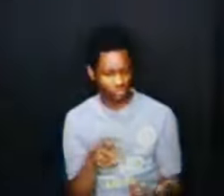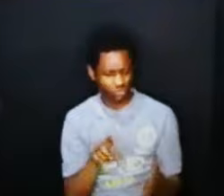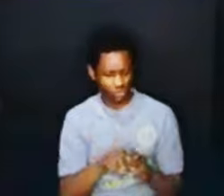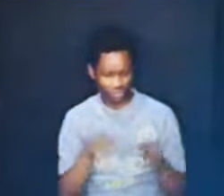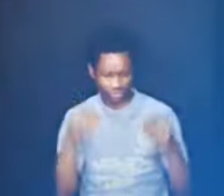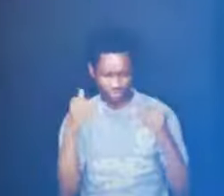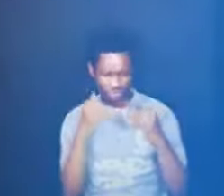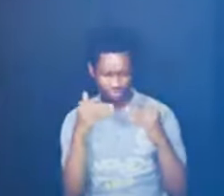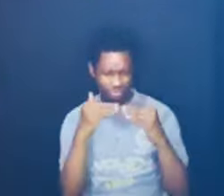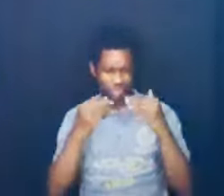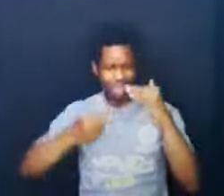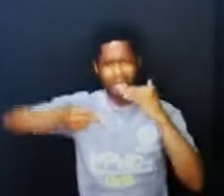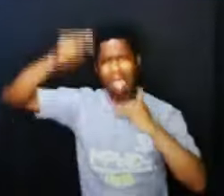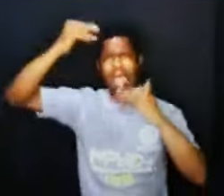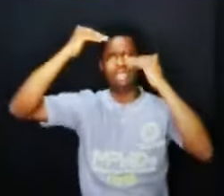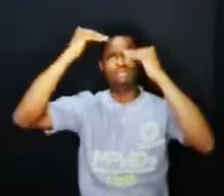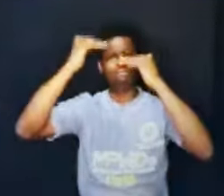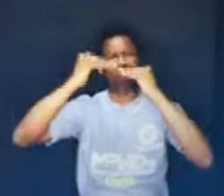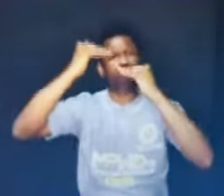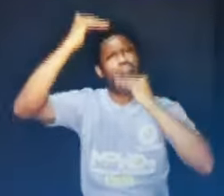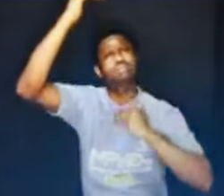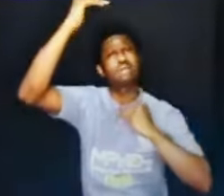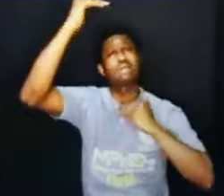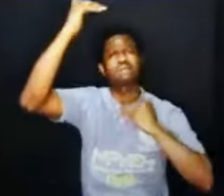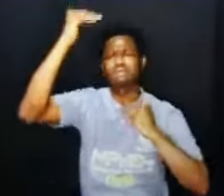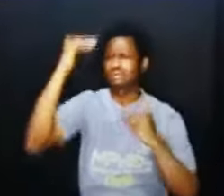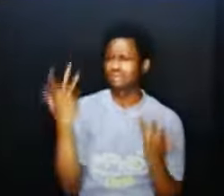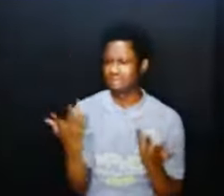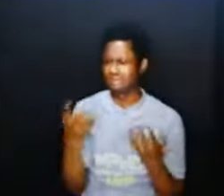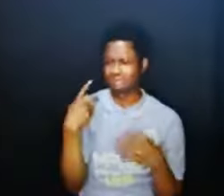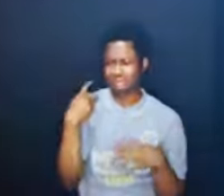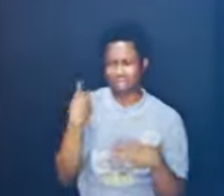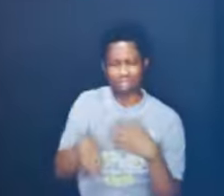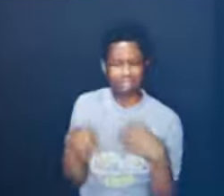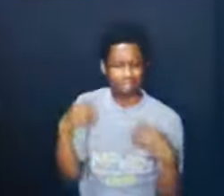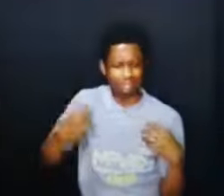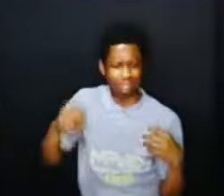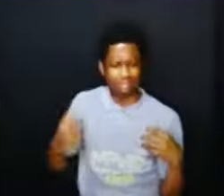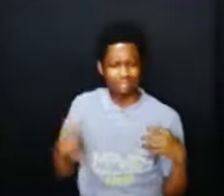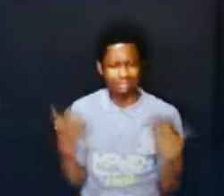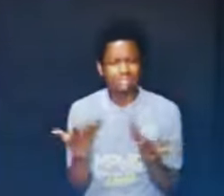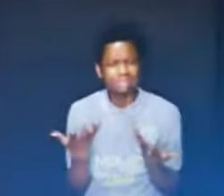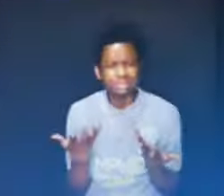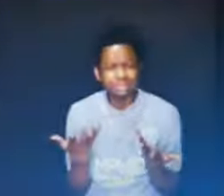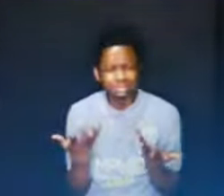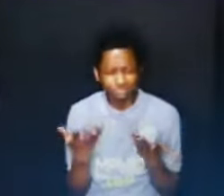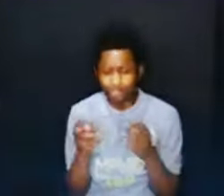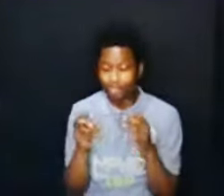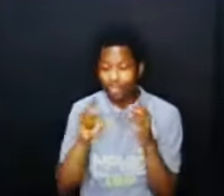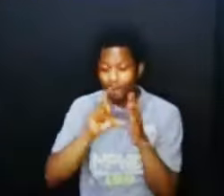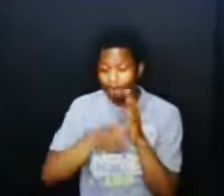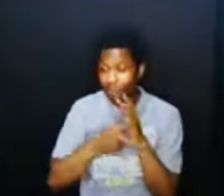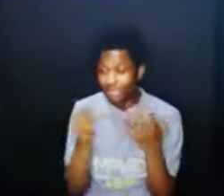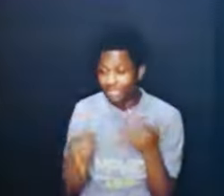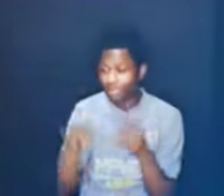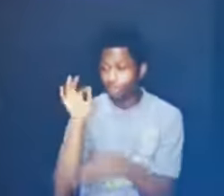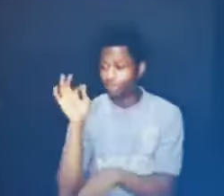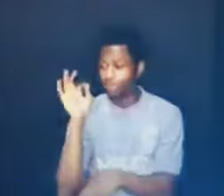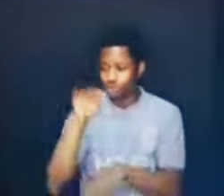so high. Hey, no, na we page mu amane kosuru ye papa. But the sermon on the mount is not